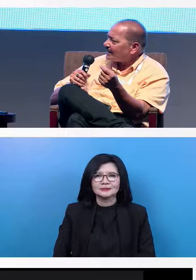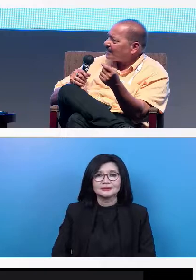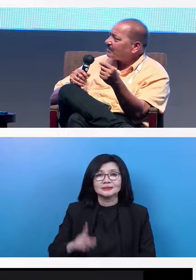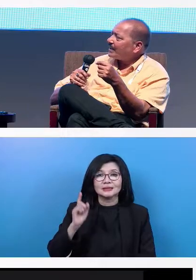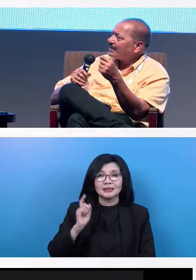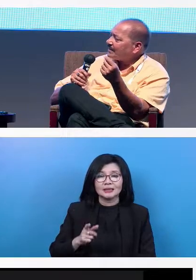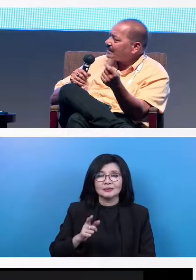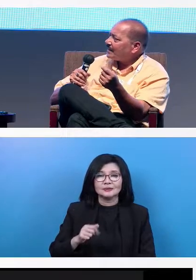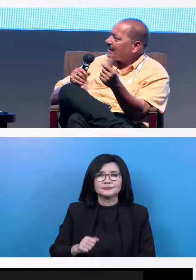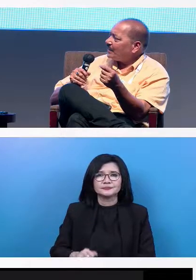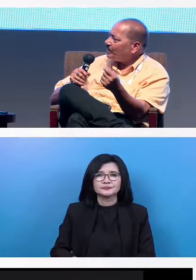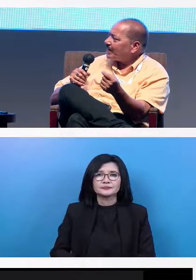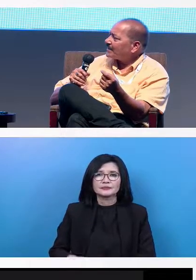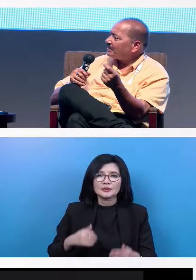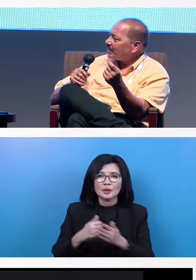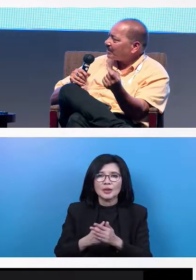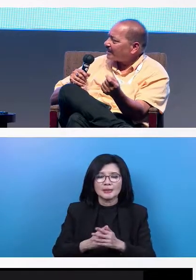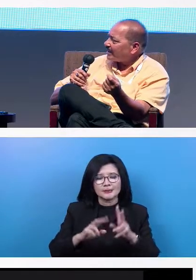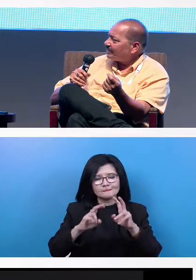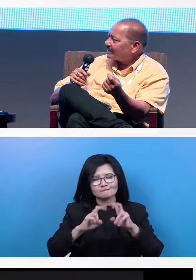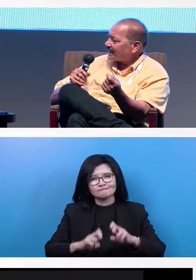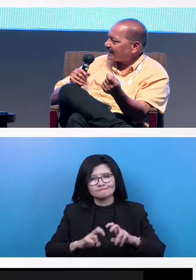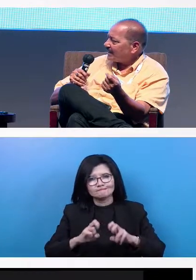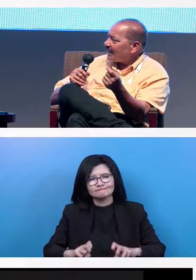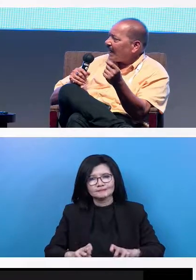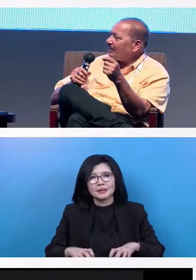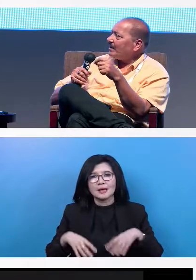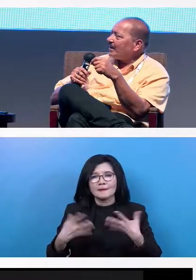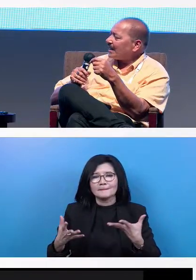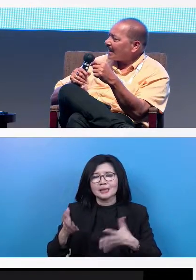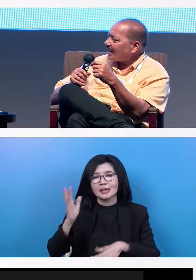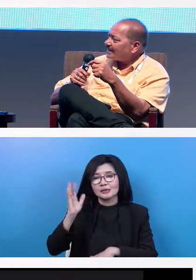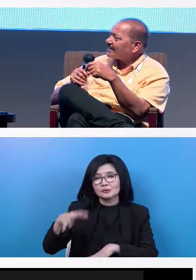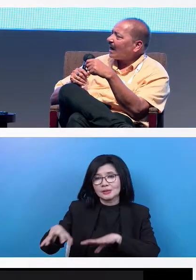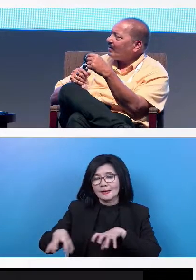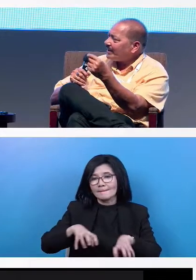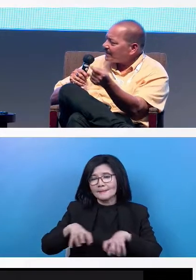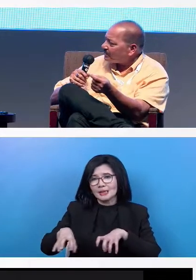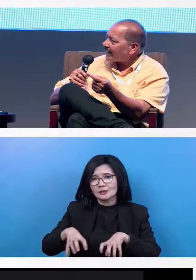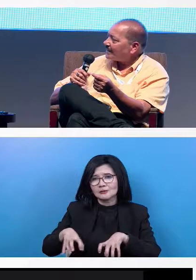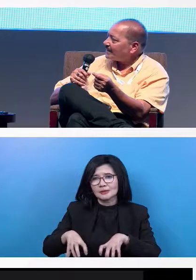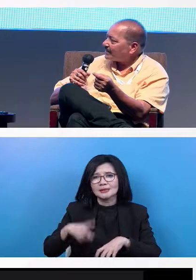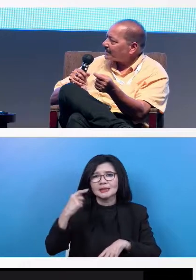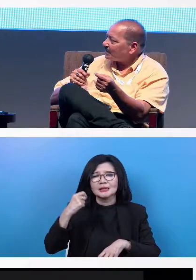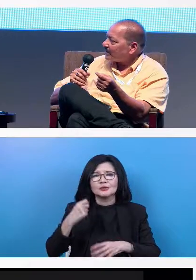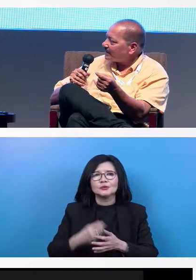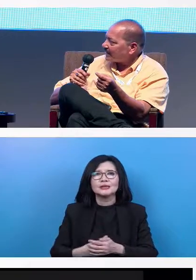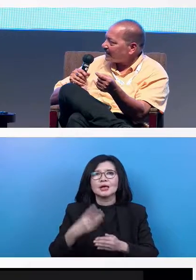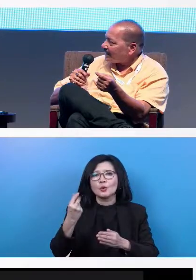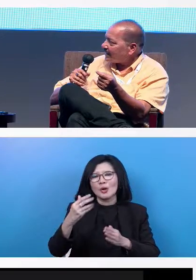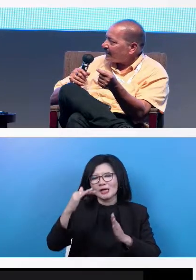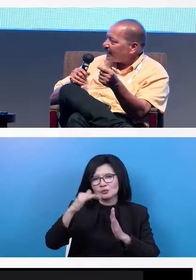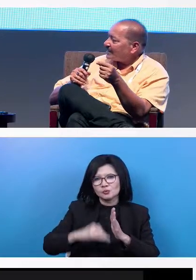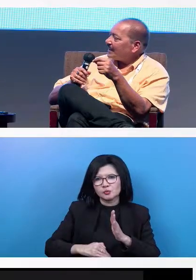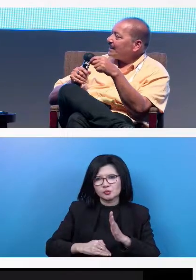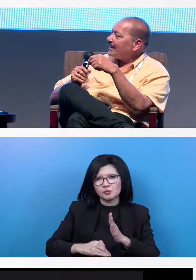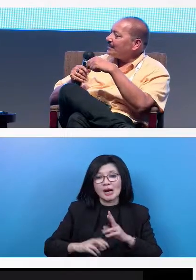an analysis? What is the implication of our trade deficit? Have we done an analysis how it is impacting the fiscal policy?